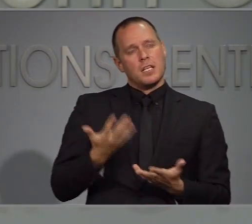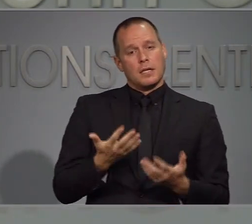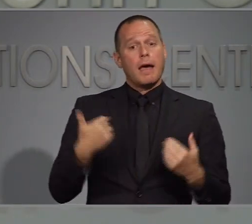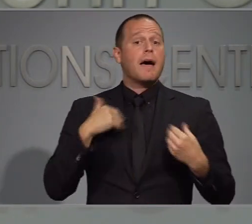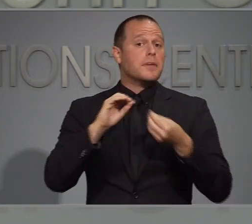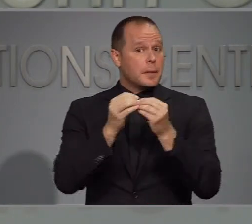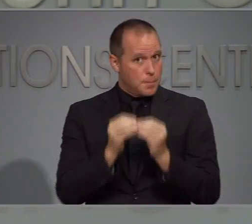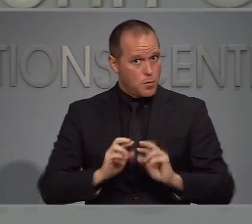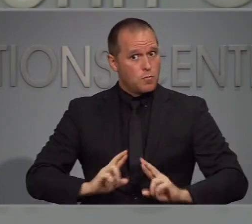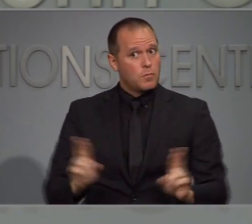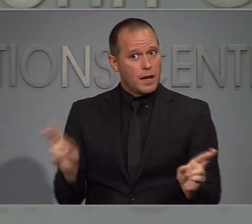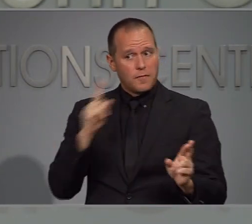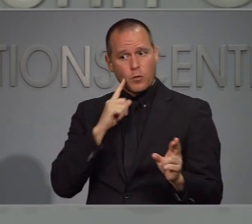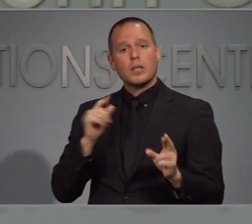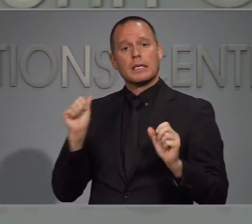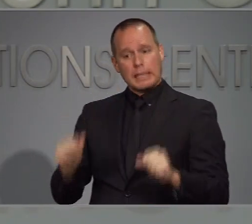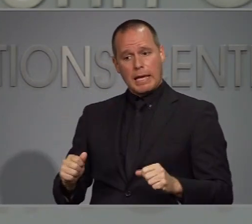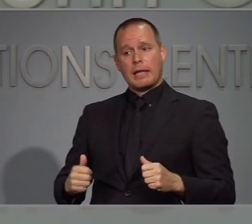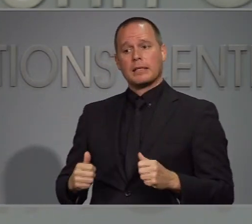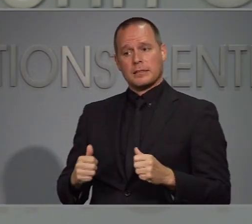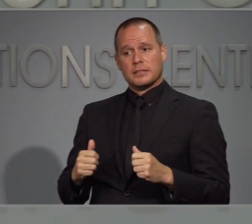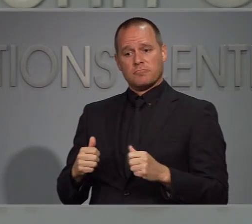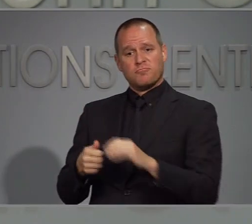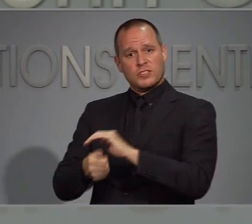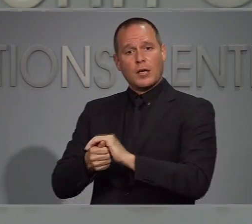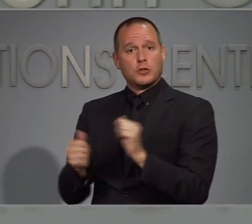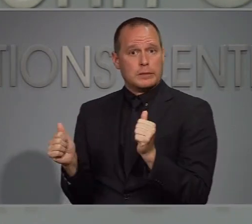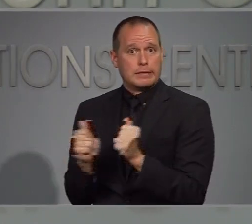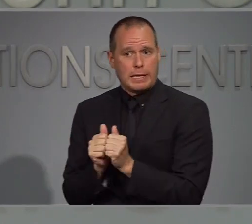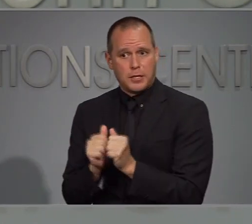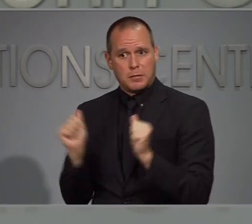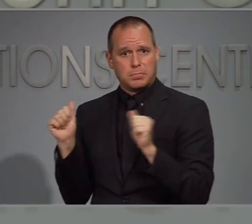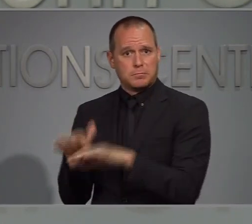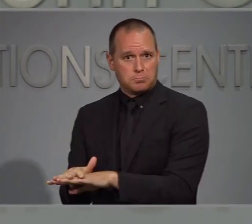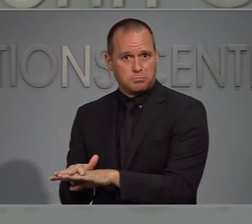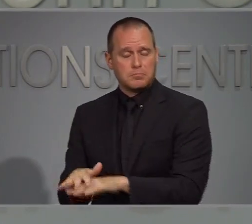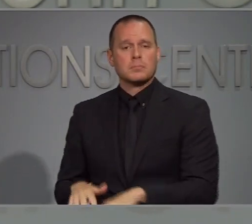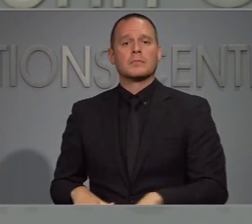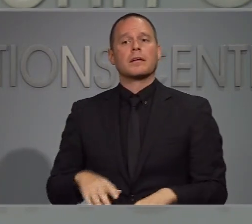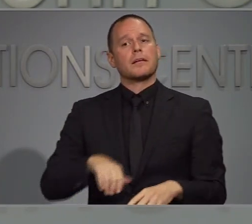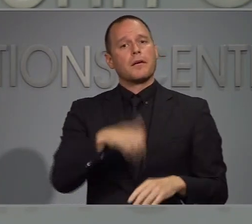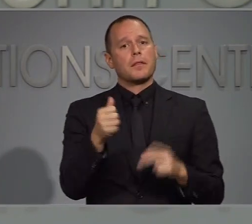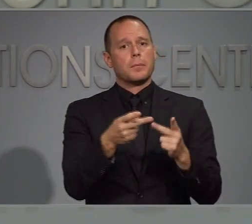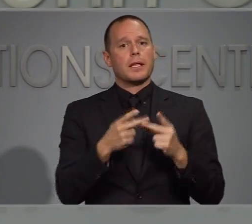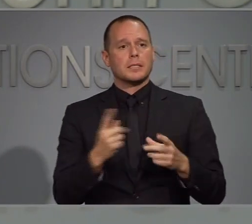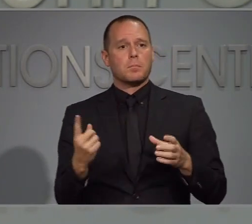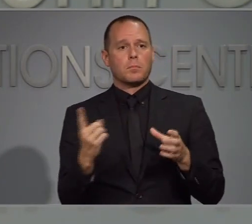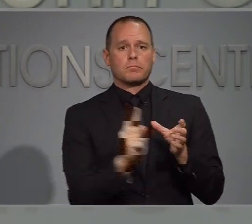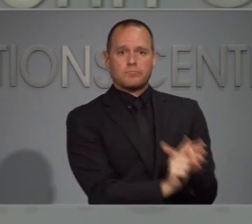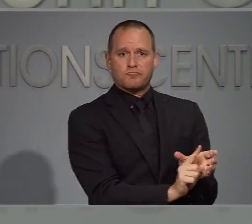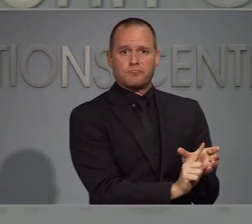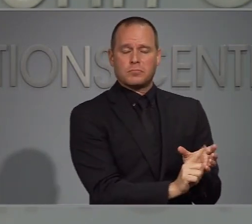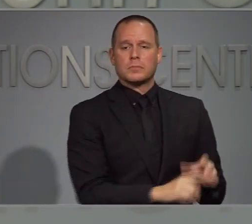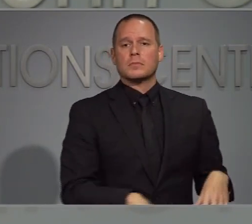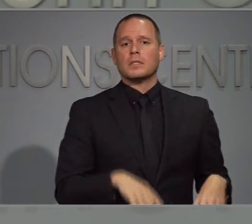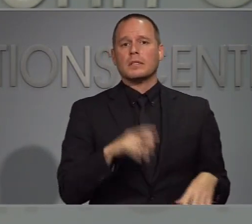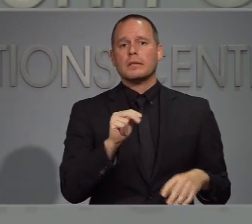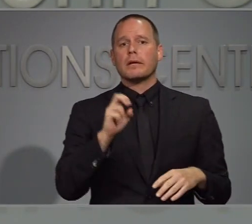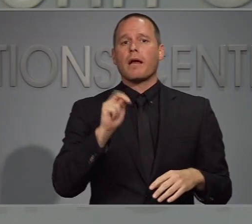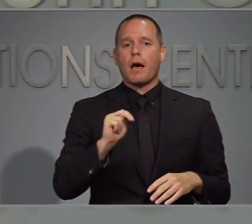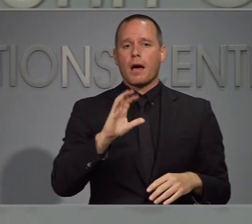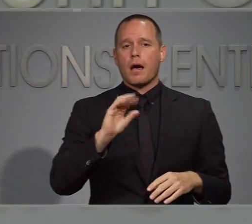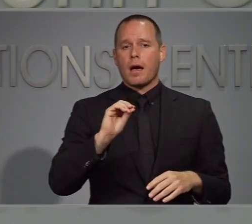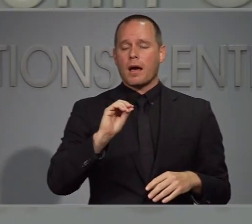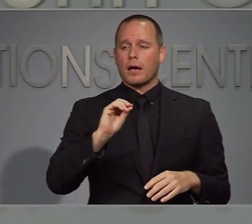inventory of congregate sheltering locations as well as non-congregate sheltering. When the local governments